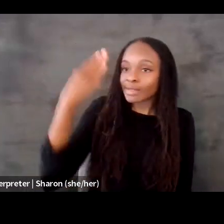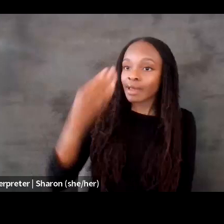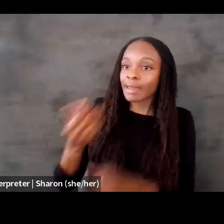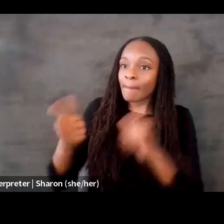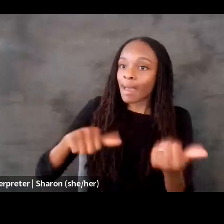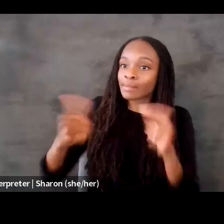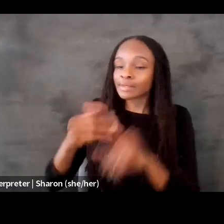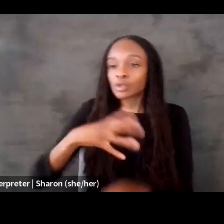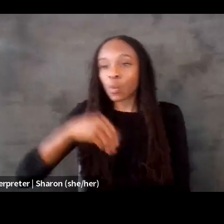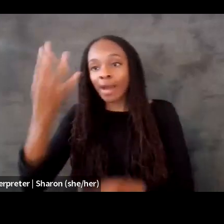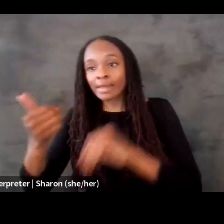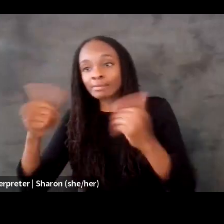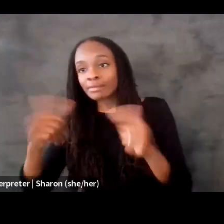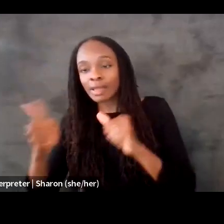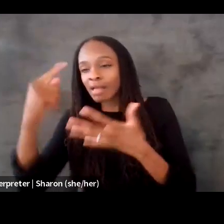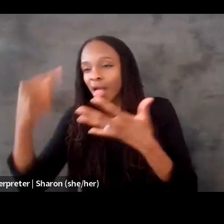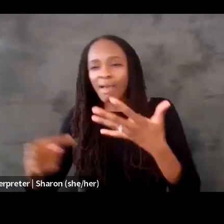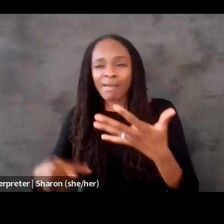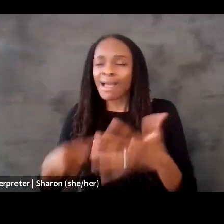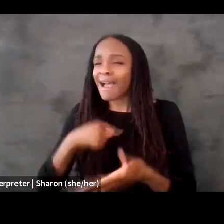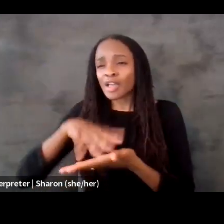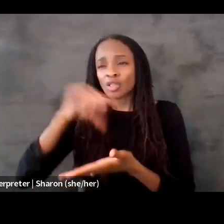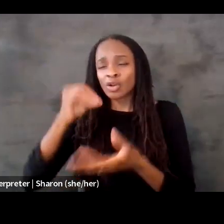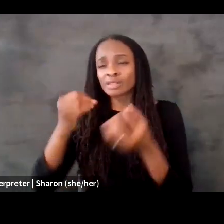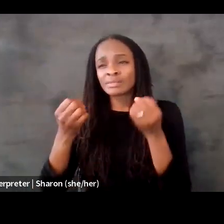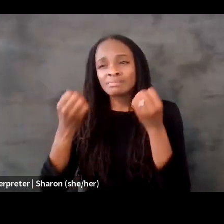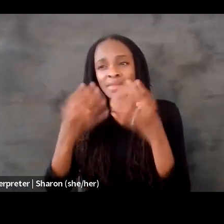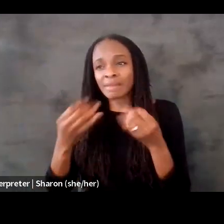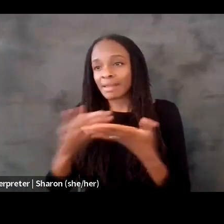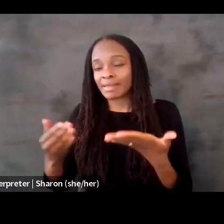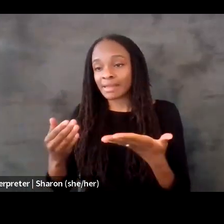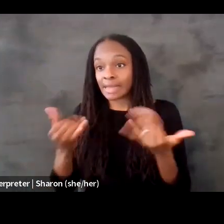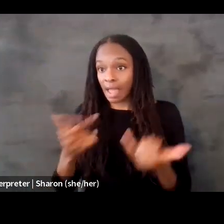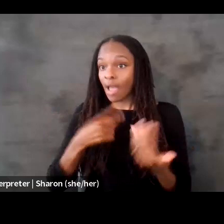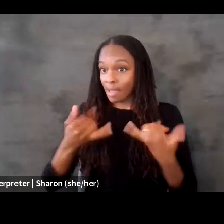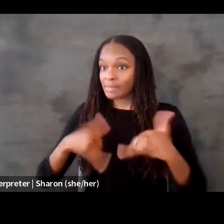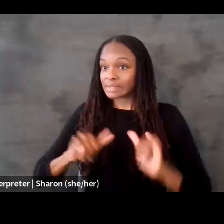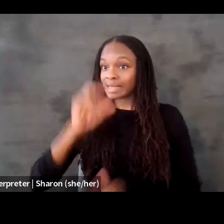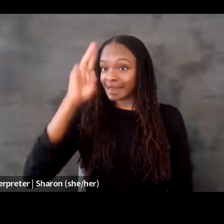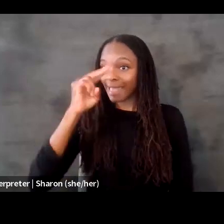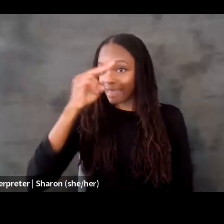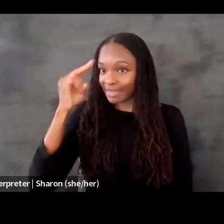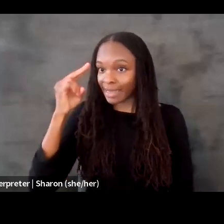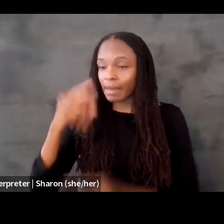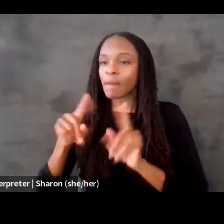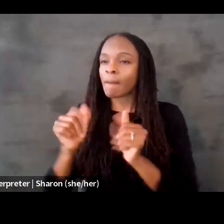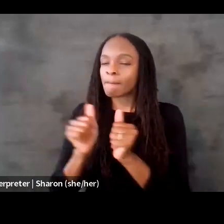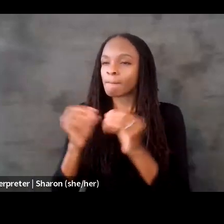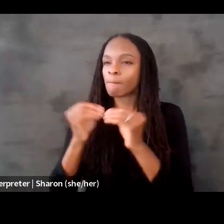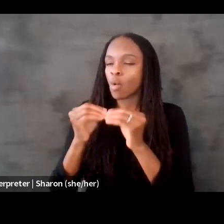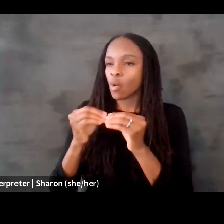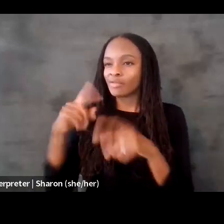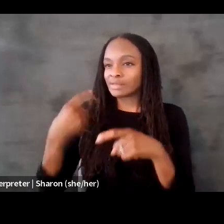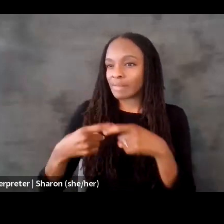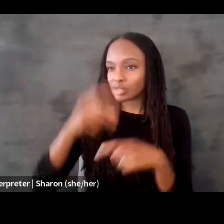learned a lot from all of them. What am I now? I'm still a Catholic, but more of a Spanish Catholic or Mexican